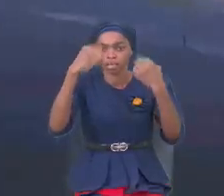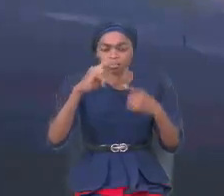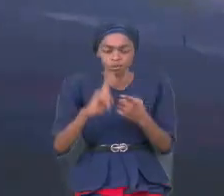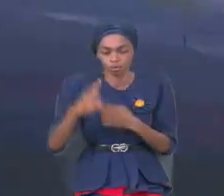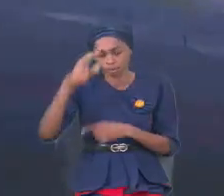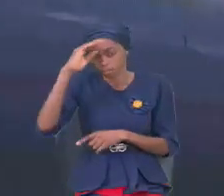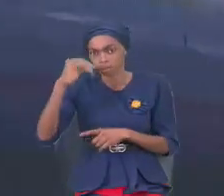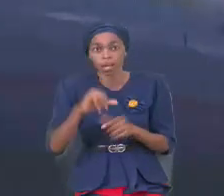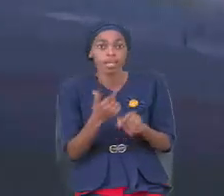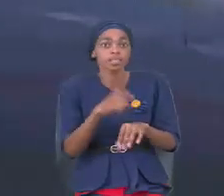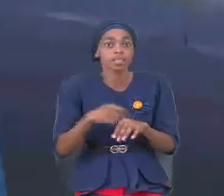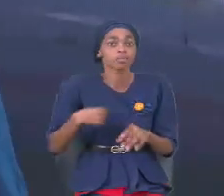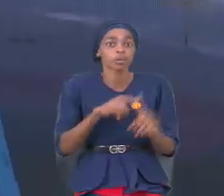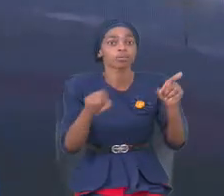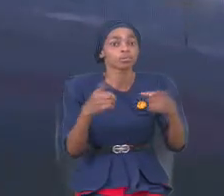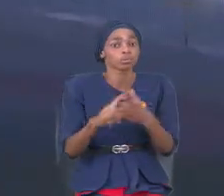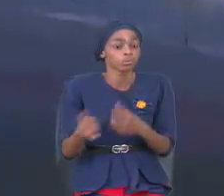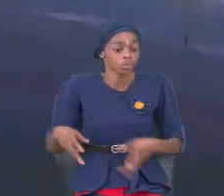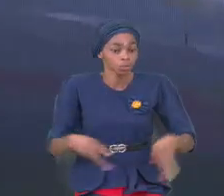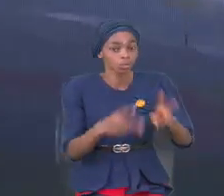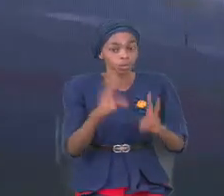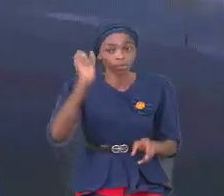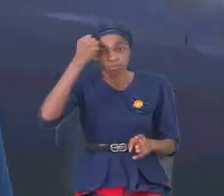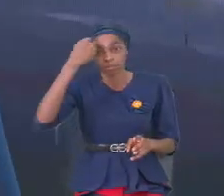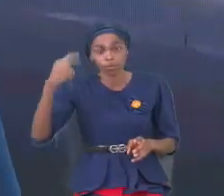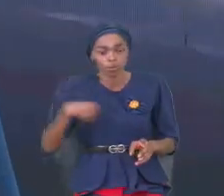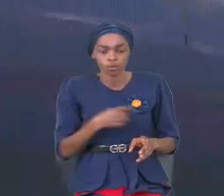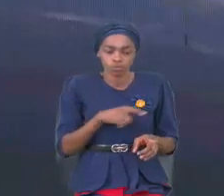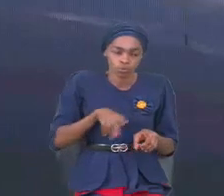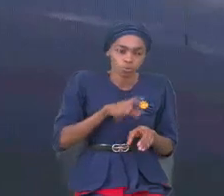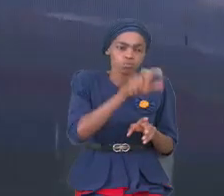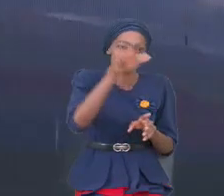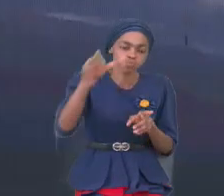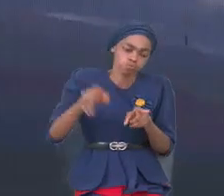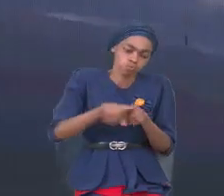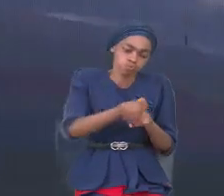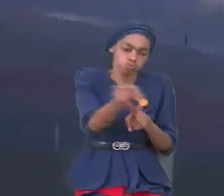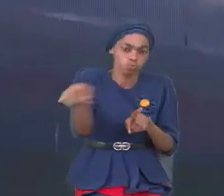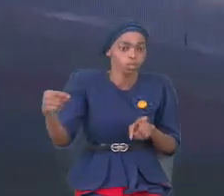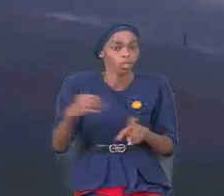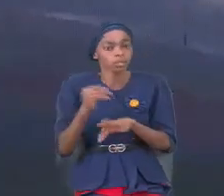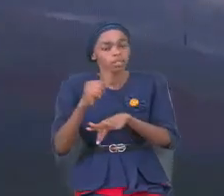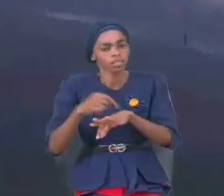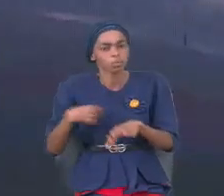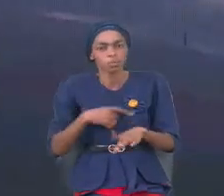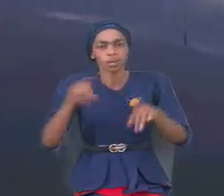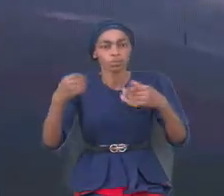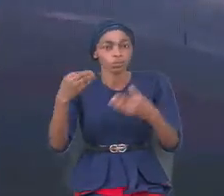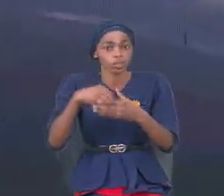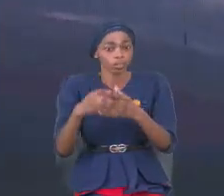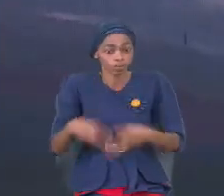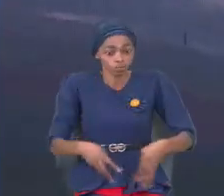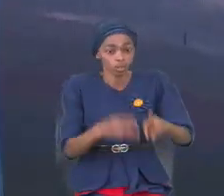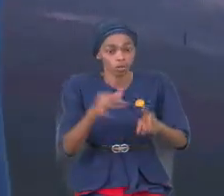deranged. Anytime we're going the path of obstinacy, fighting against God, we cannot think straight,